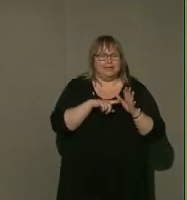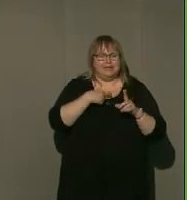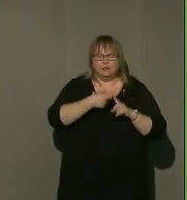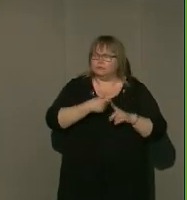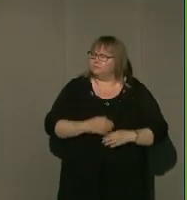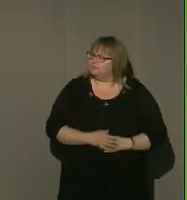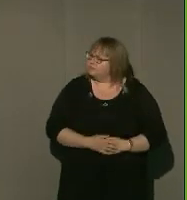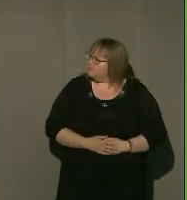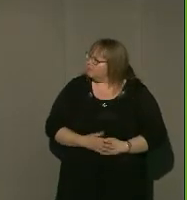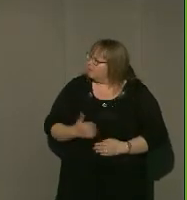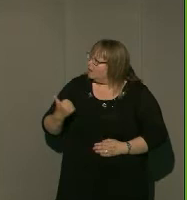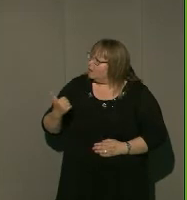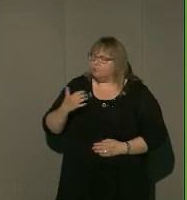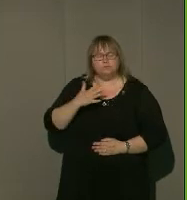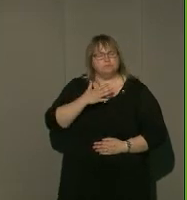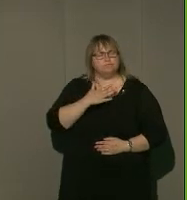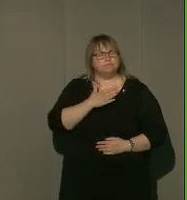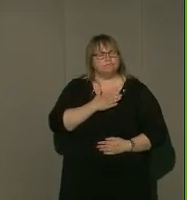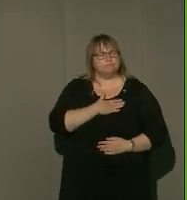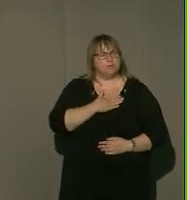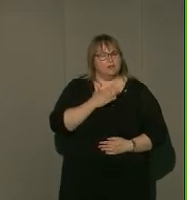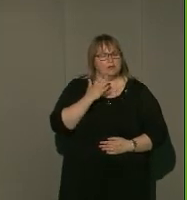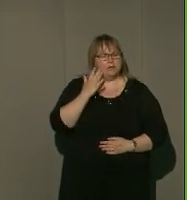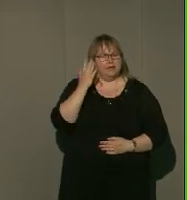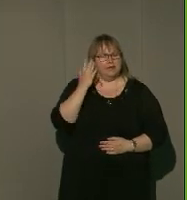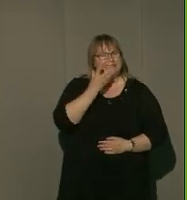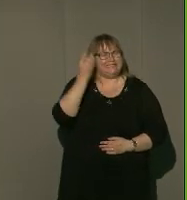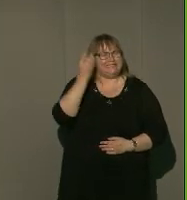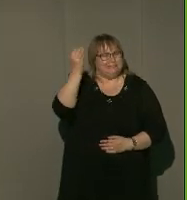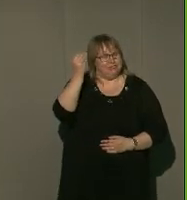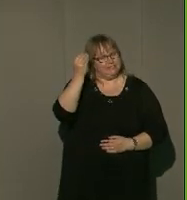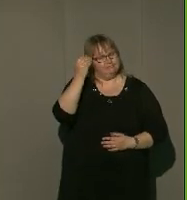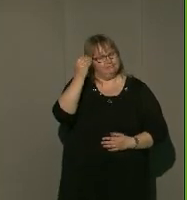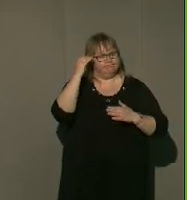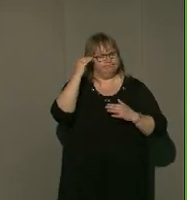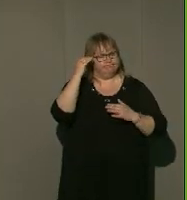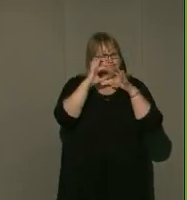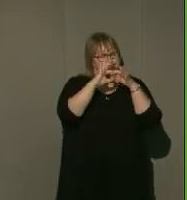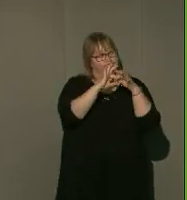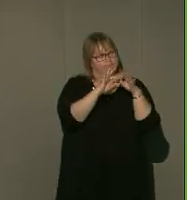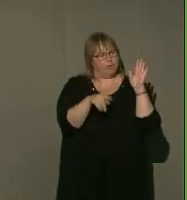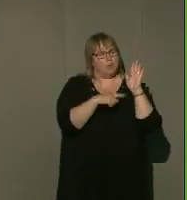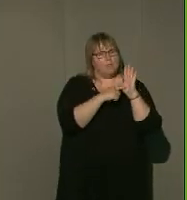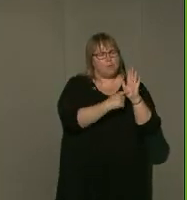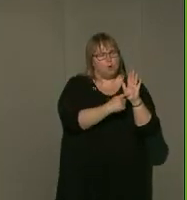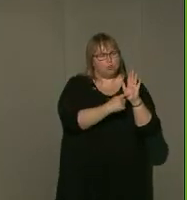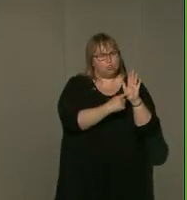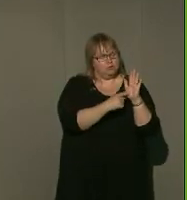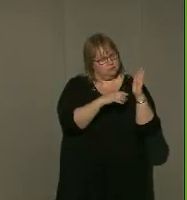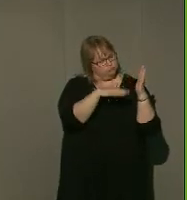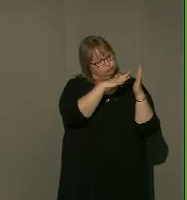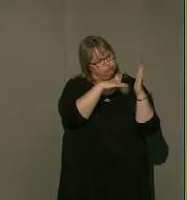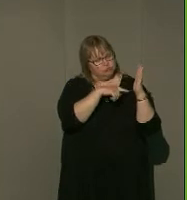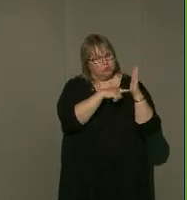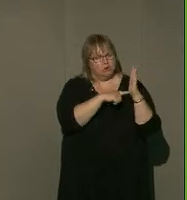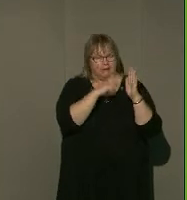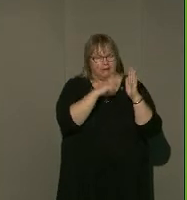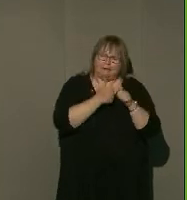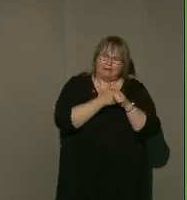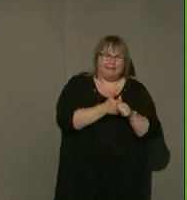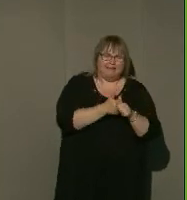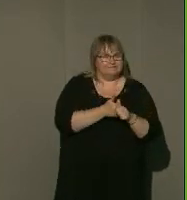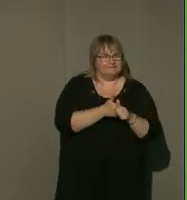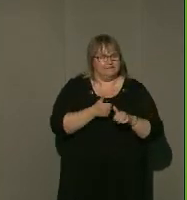So if I remember the spirit of the motion, it was that we would support, for example, if there was industrial action